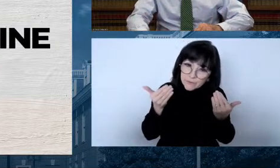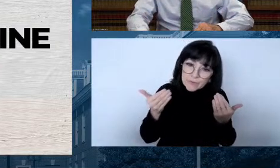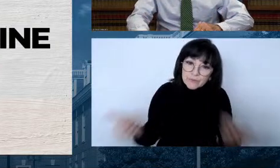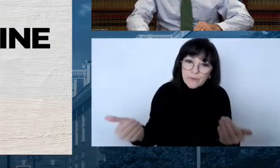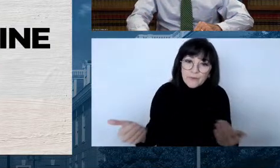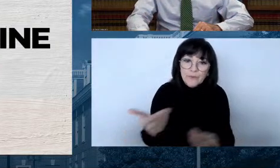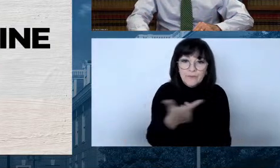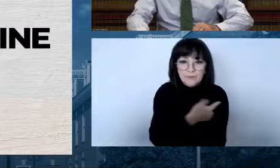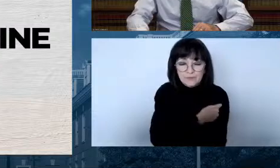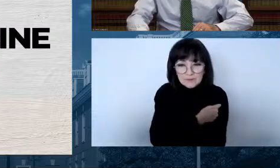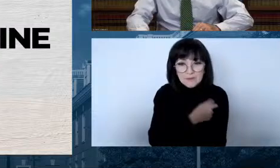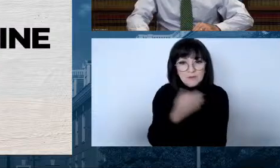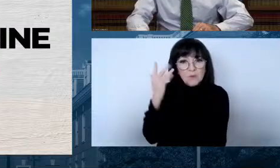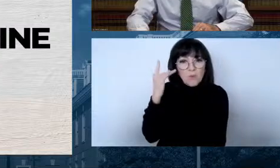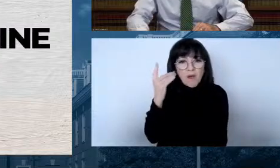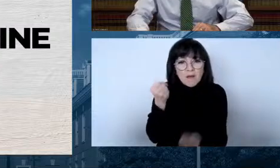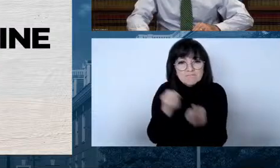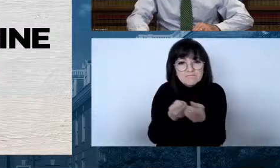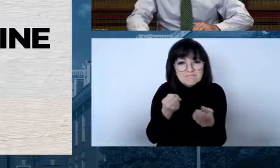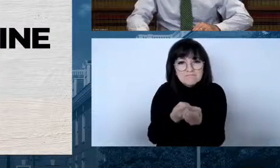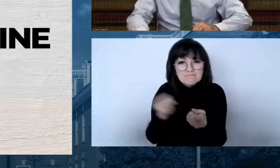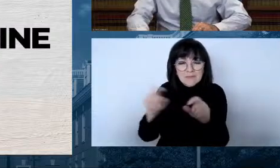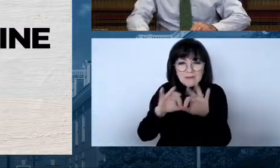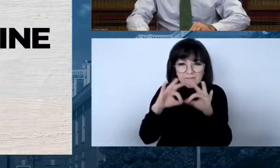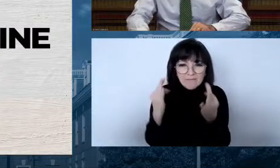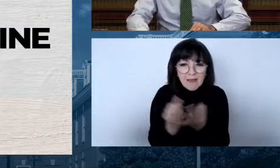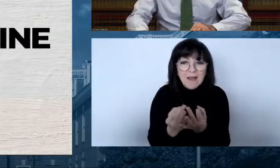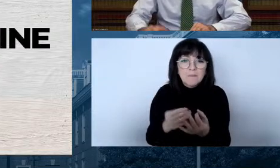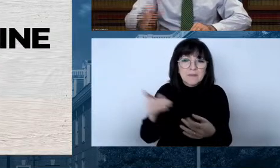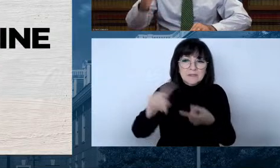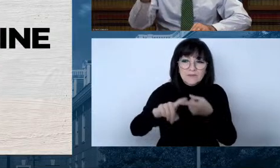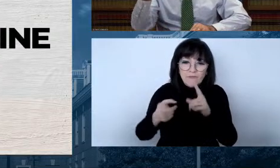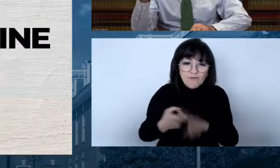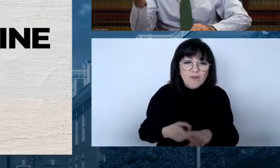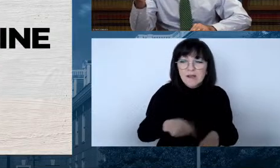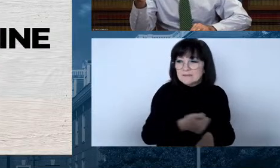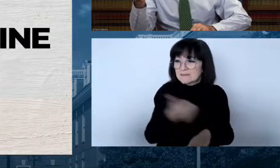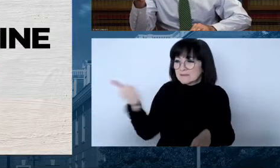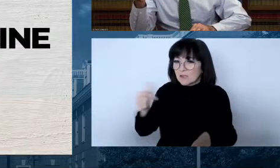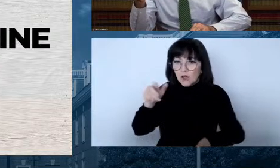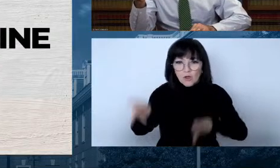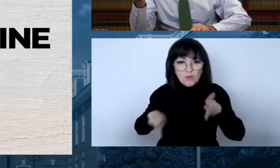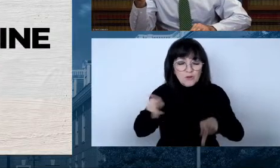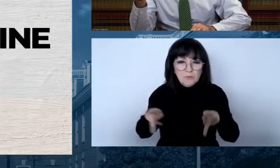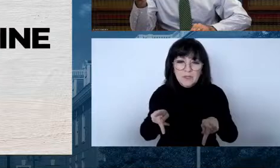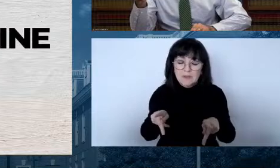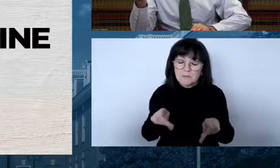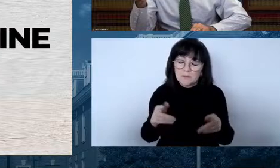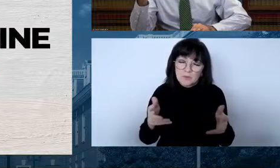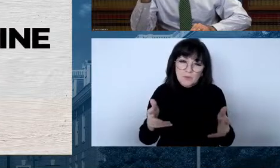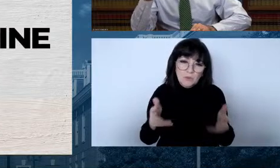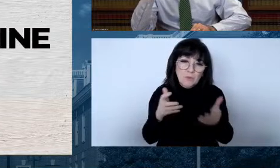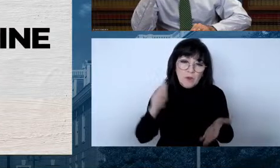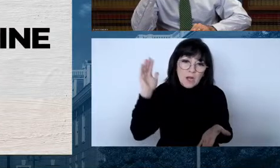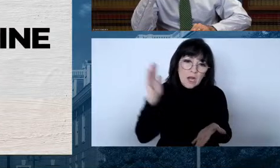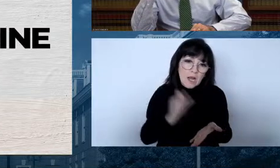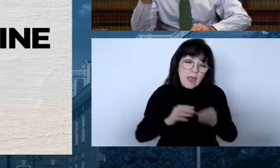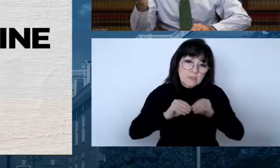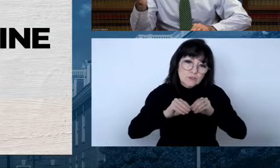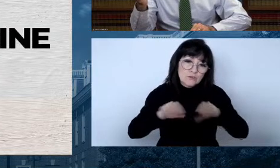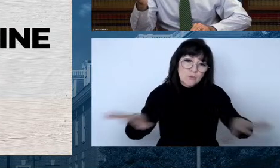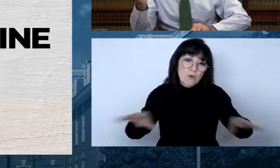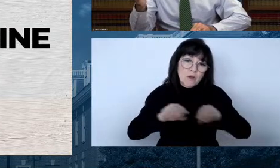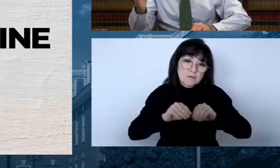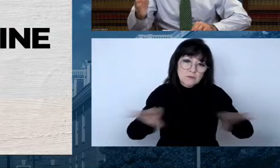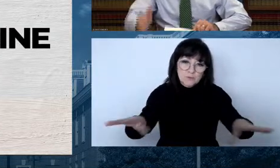benefit of their family members, and to prevent this surge from further stressing our hospital partners. And you're going